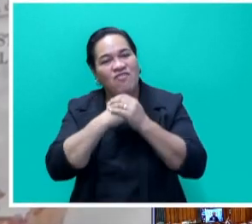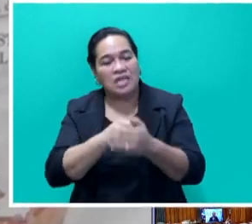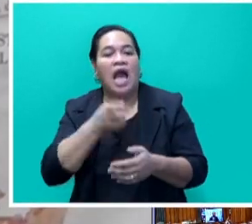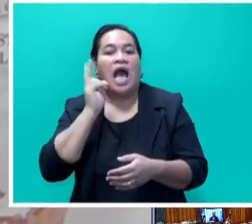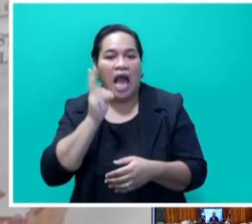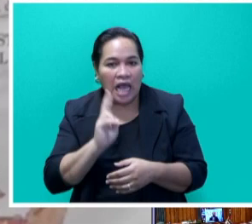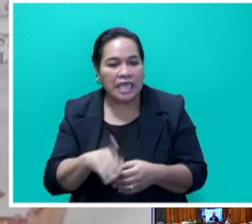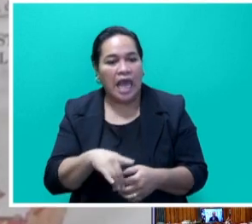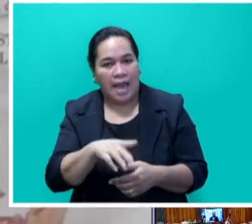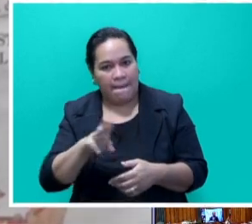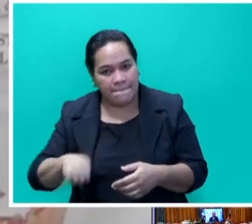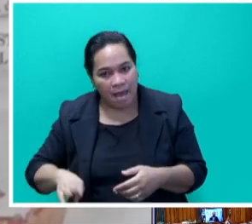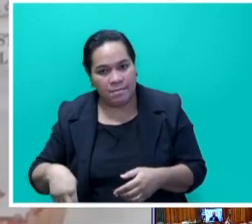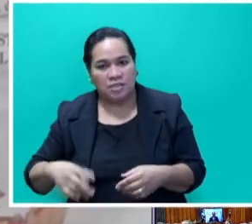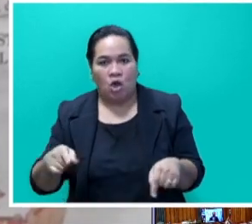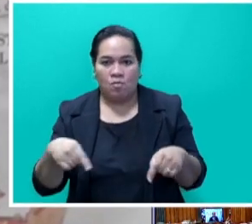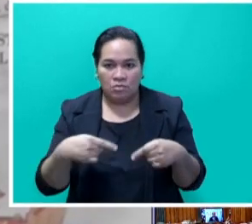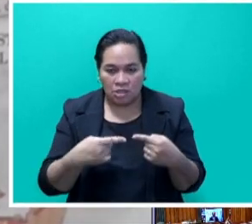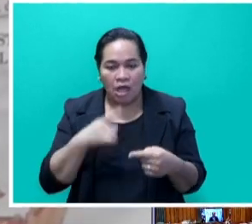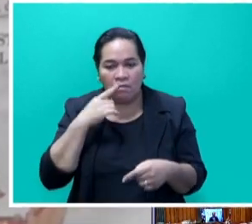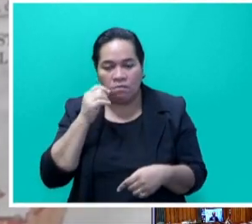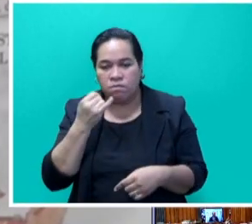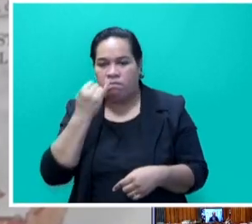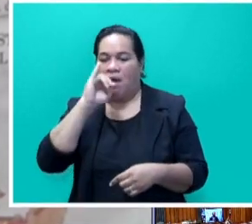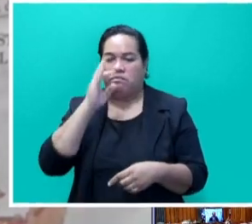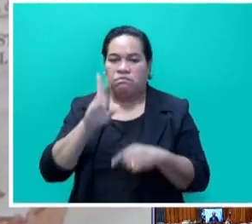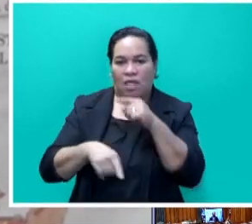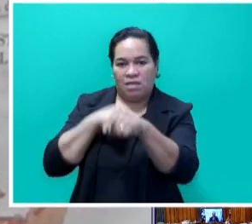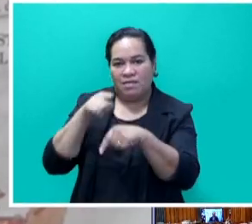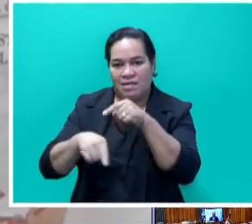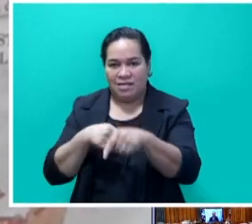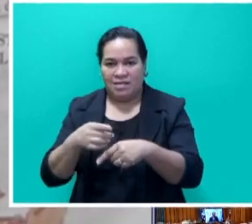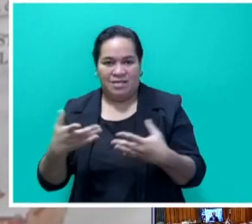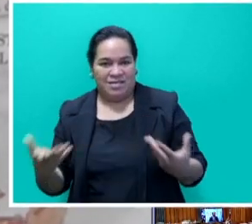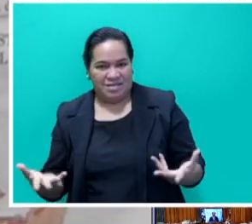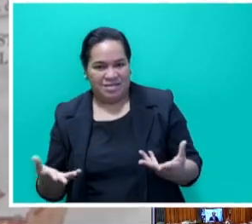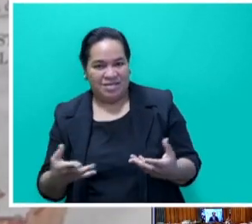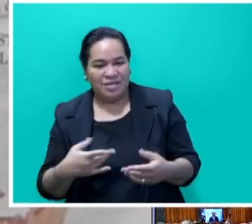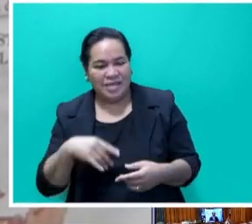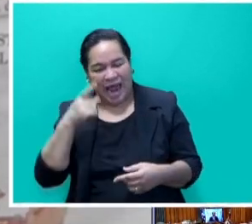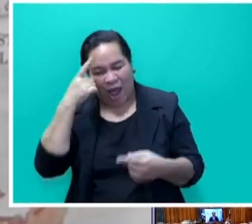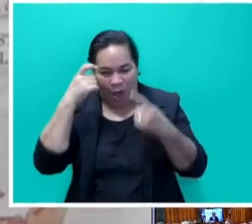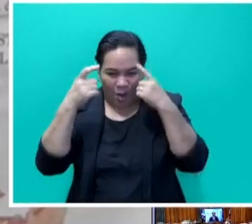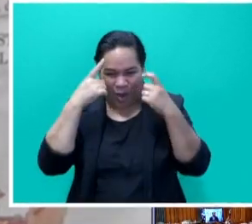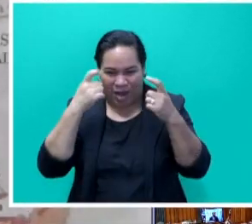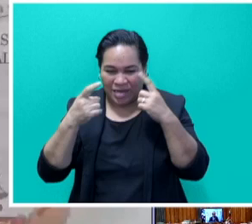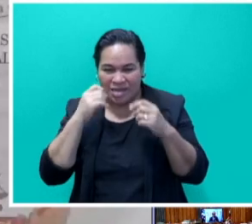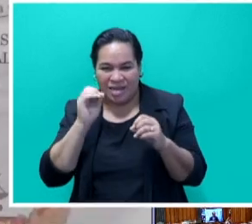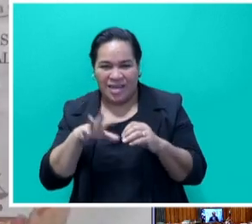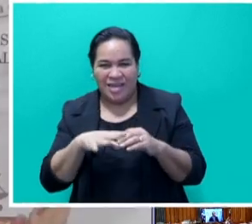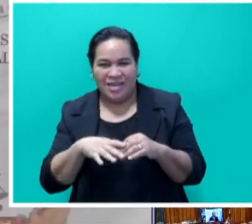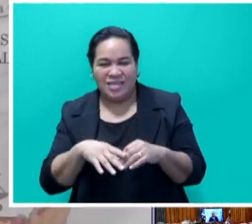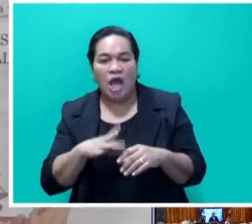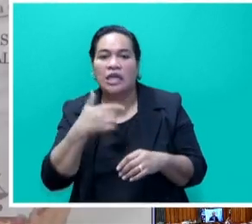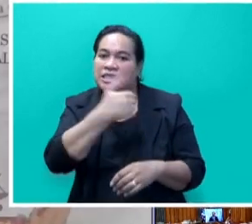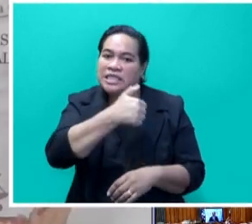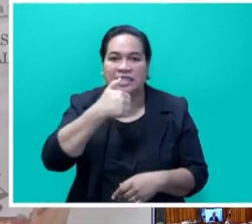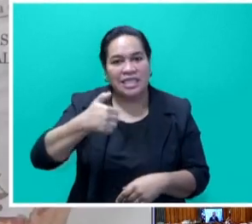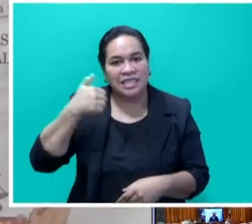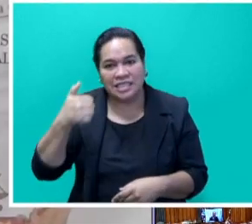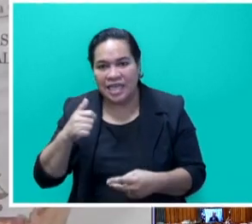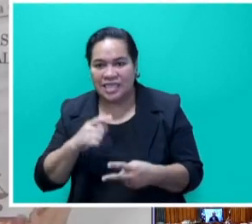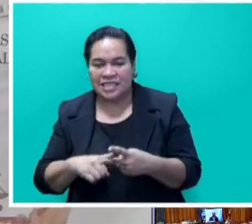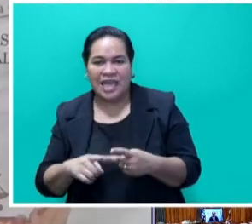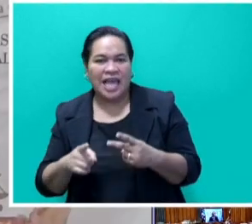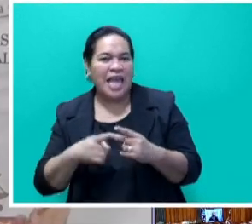we hear some members of the opposition badmouth this, bringing in perceived conspiracy theories, 666,